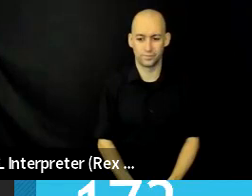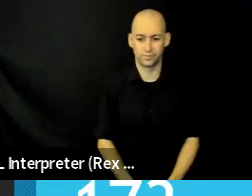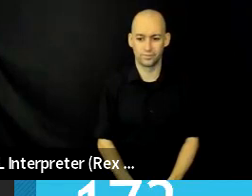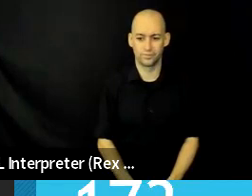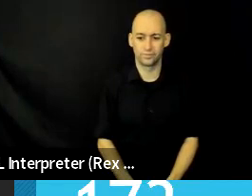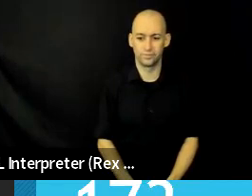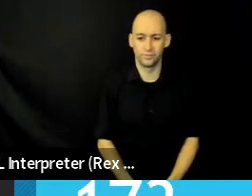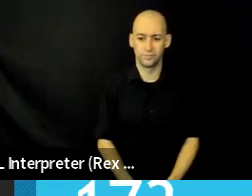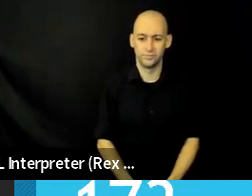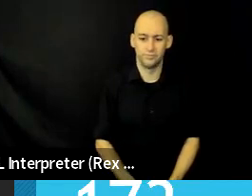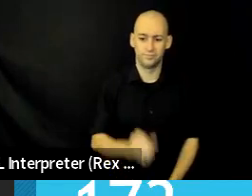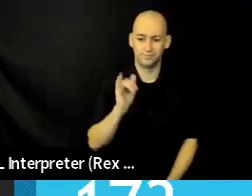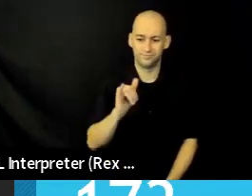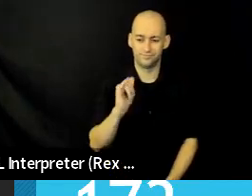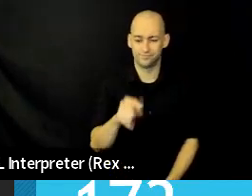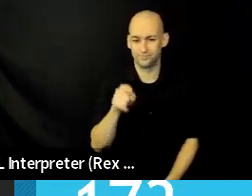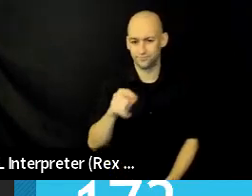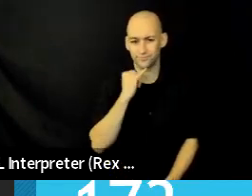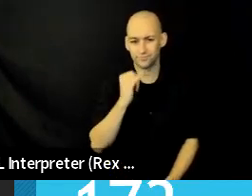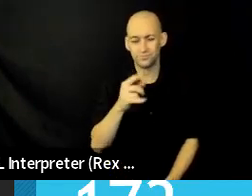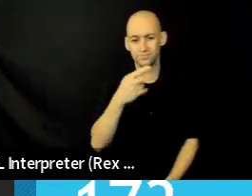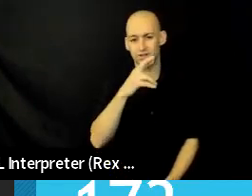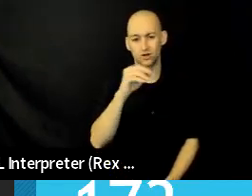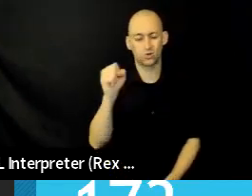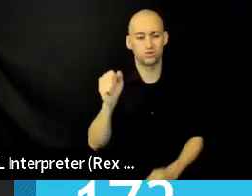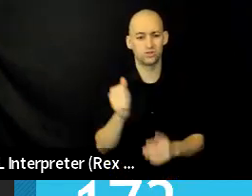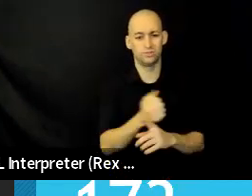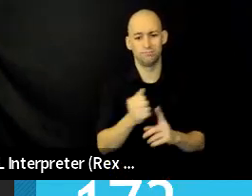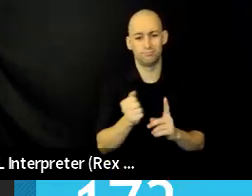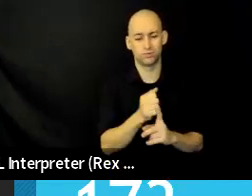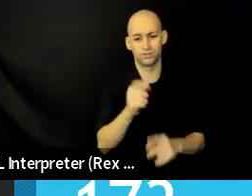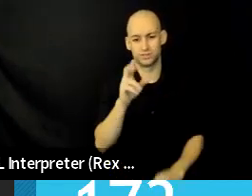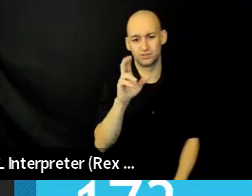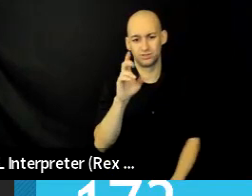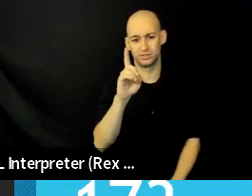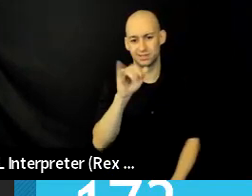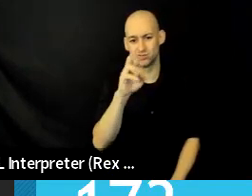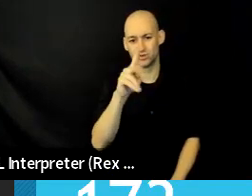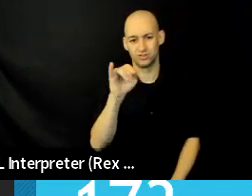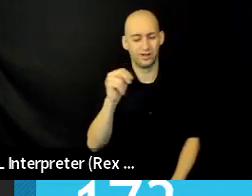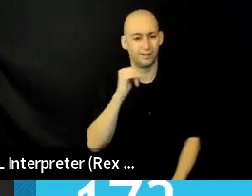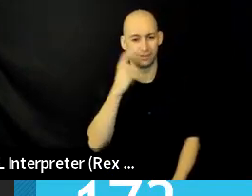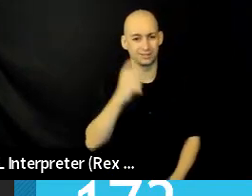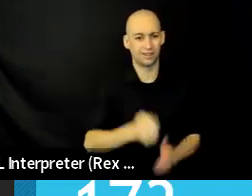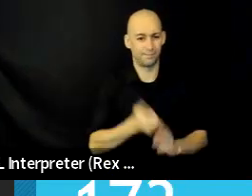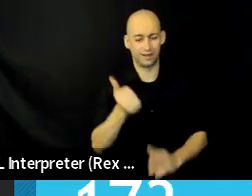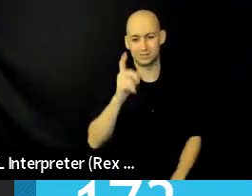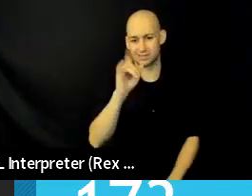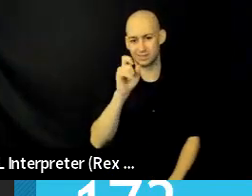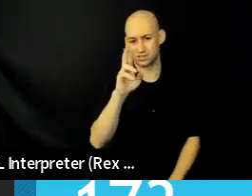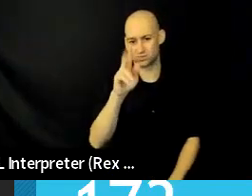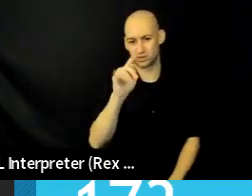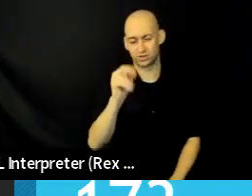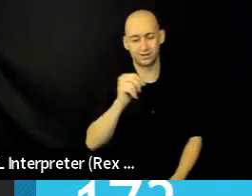This constitutes a gross abuse of discretion because it eliminates any discretion. There's not a consideration of possible